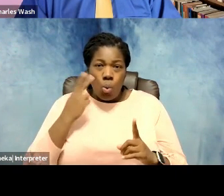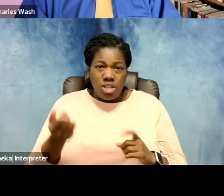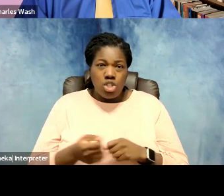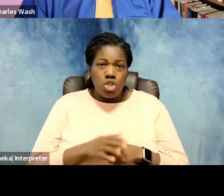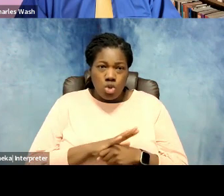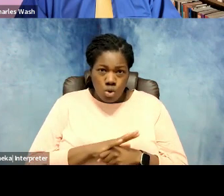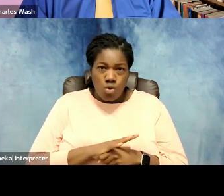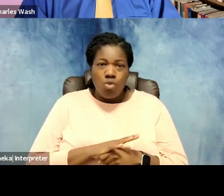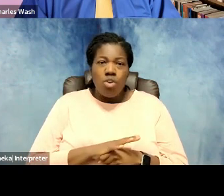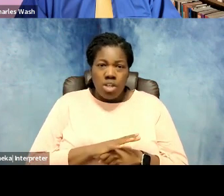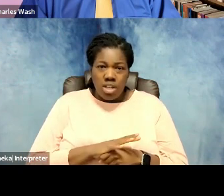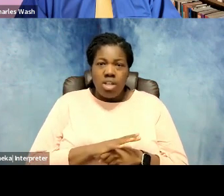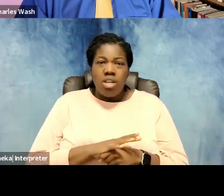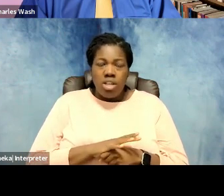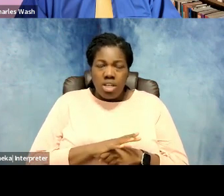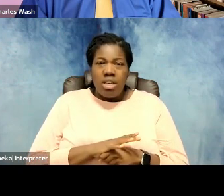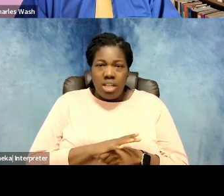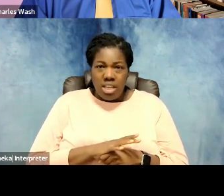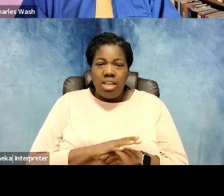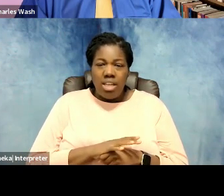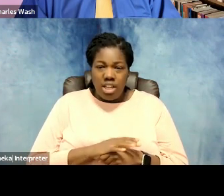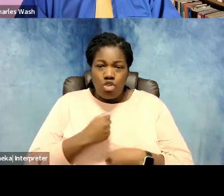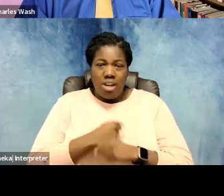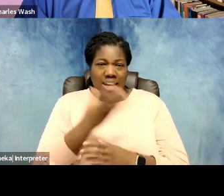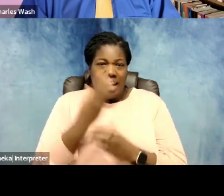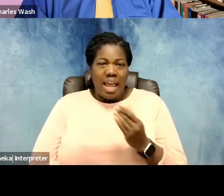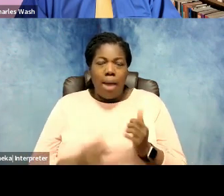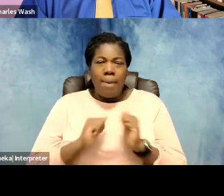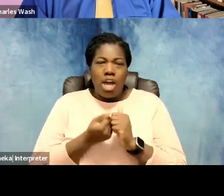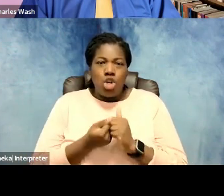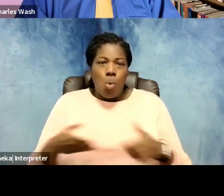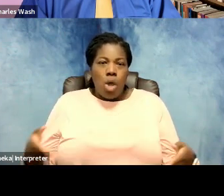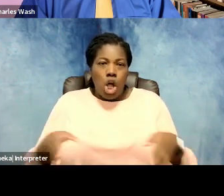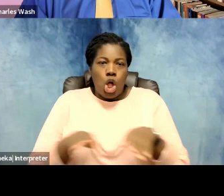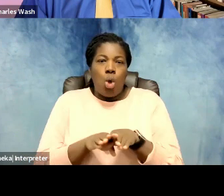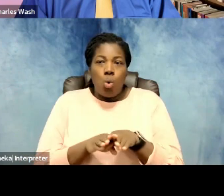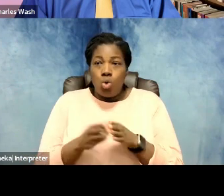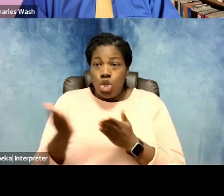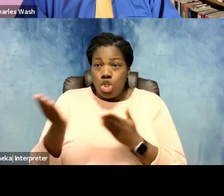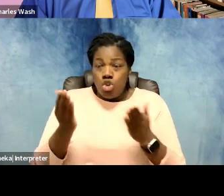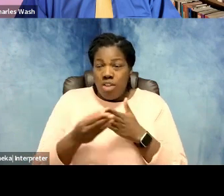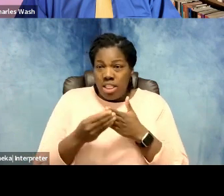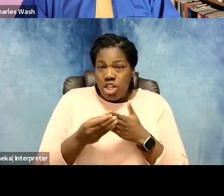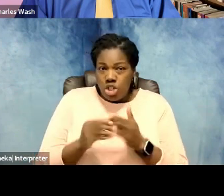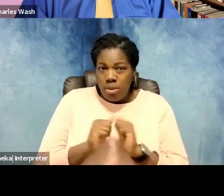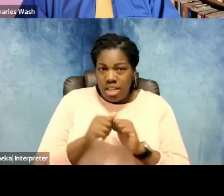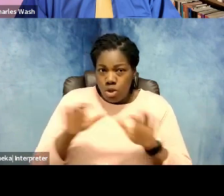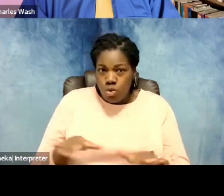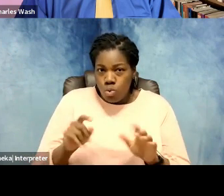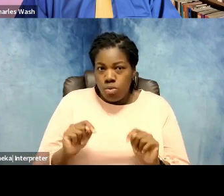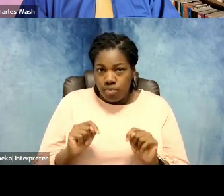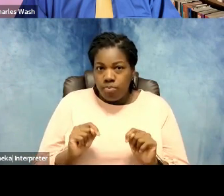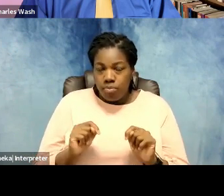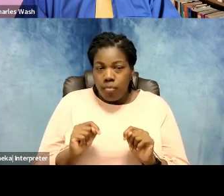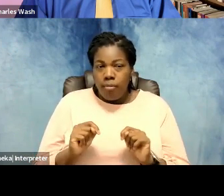is real. And so the question is, how do you close the gap? Well, I submit to you that servant leadership is a way to do that work. And